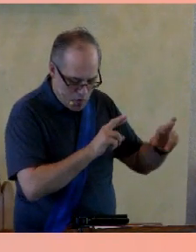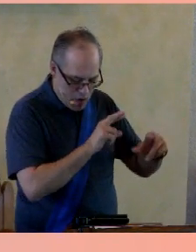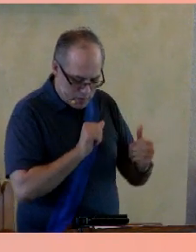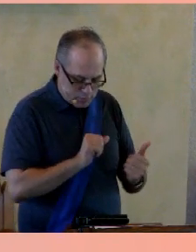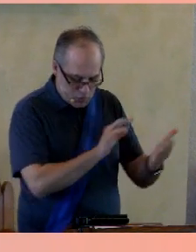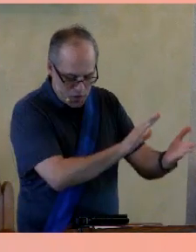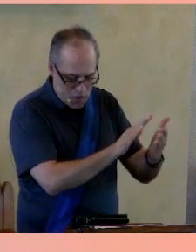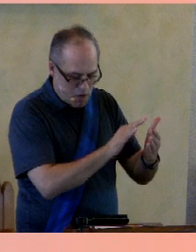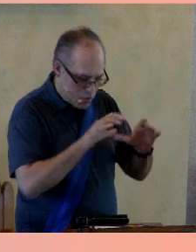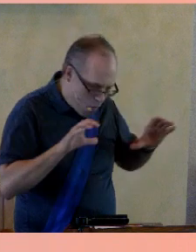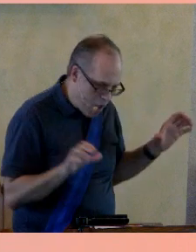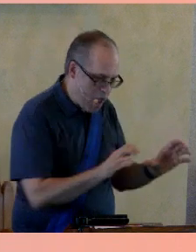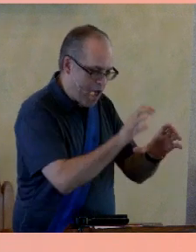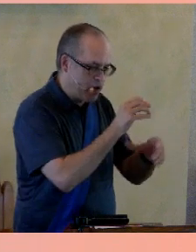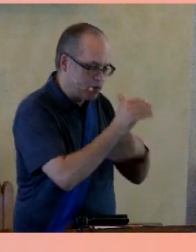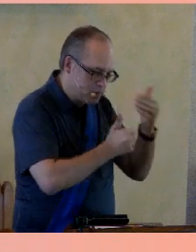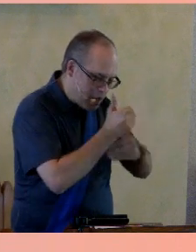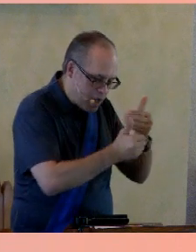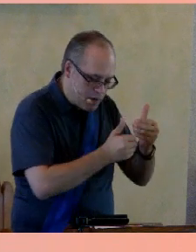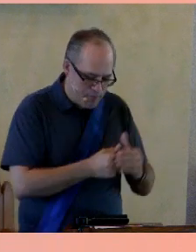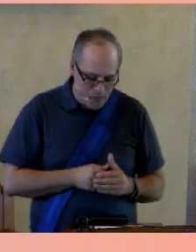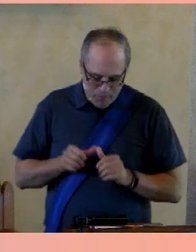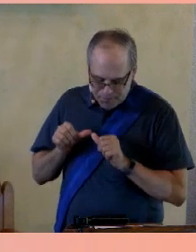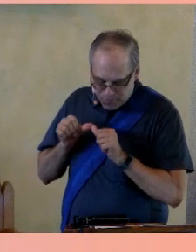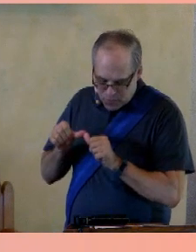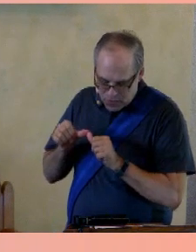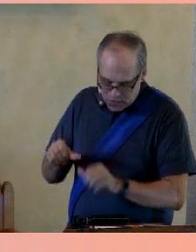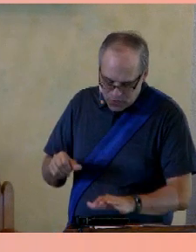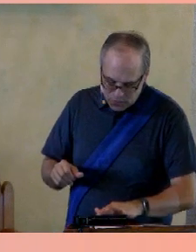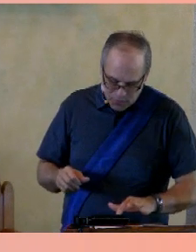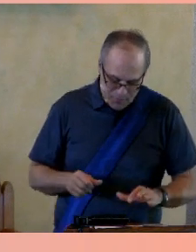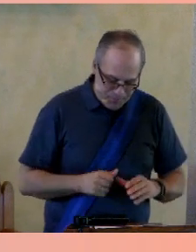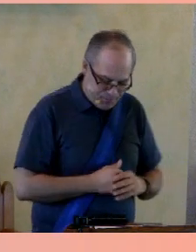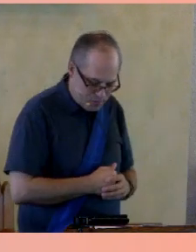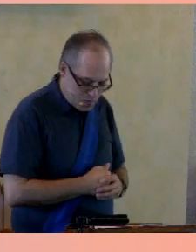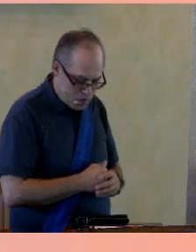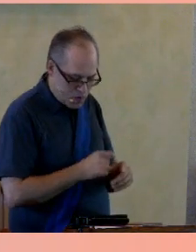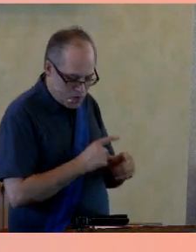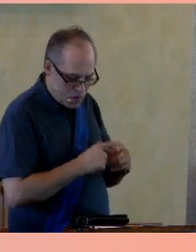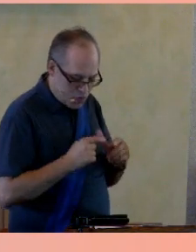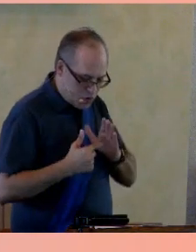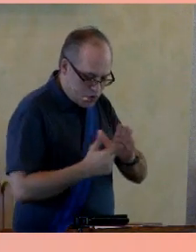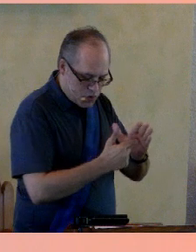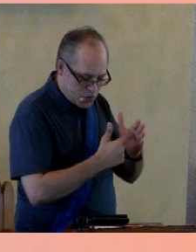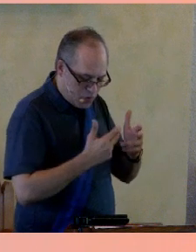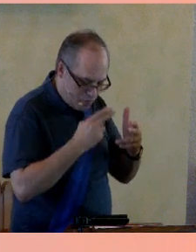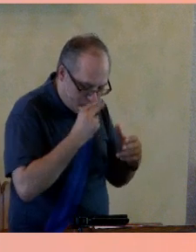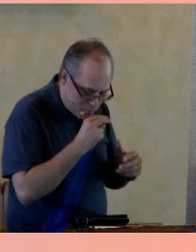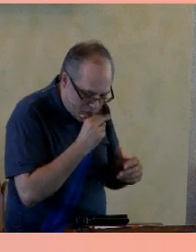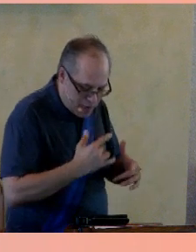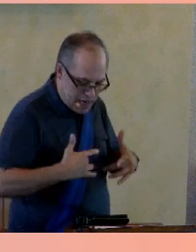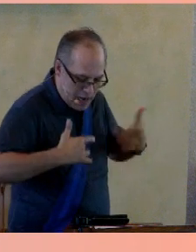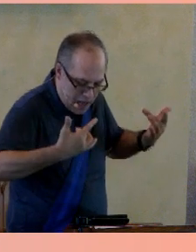your acts of kindness. Continue. To allow humor to enlighten the burden of your tender heart.